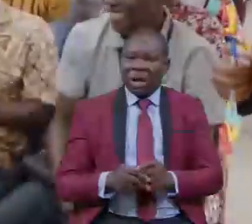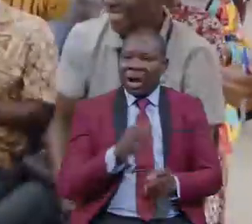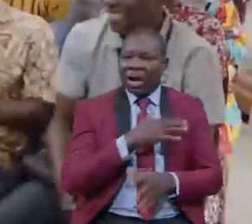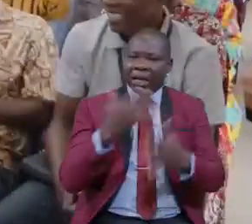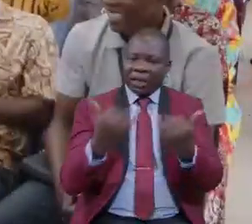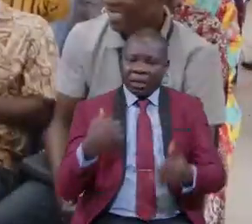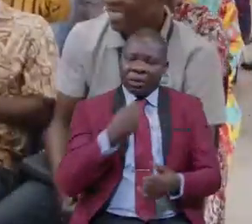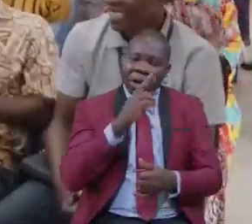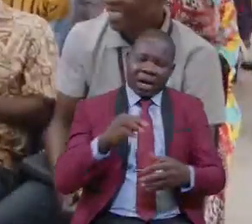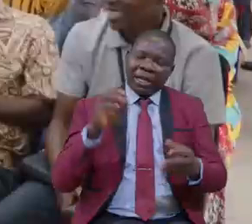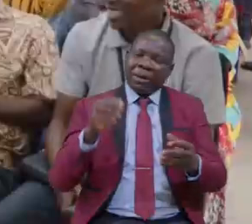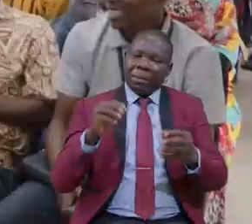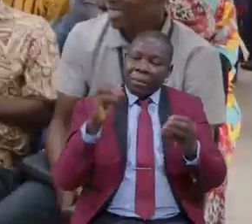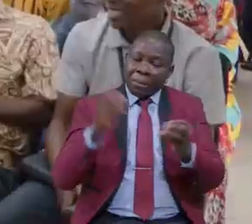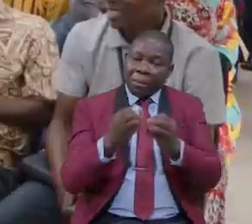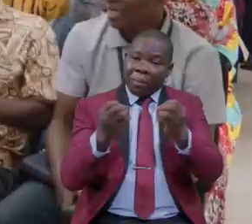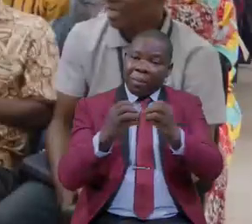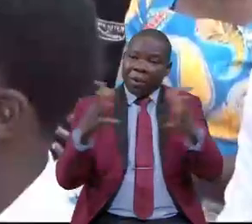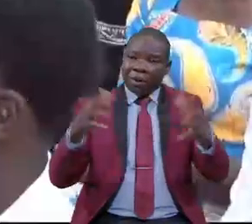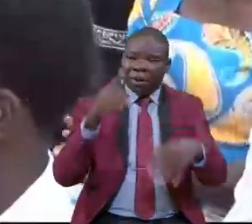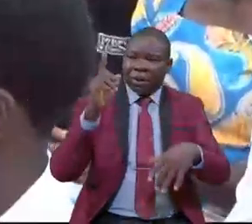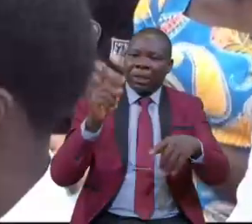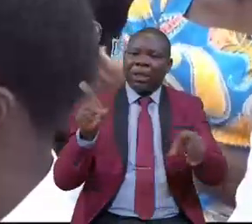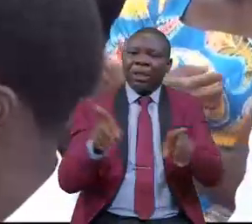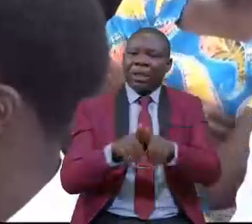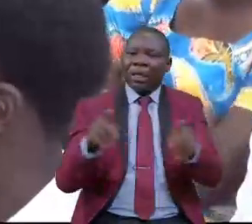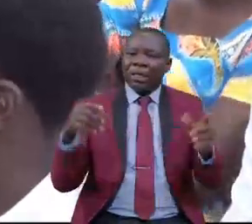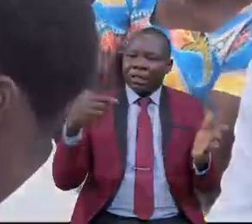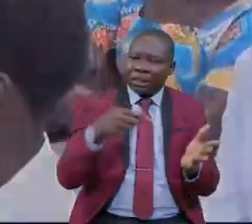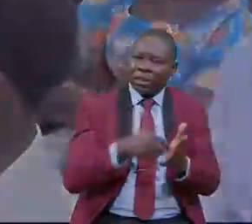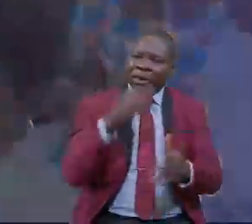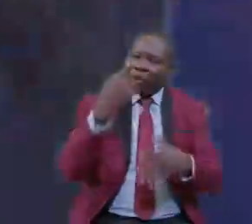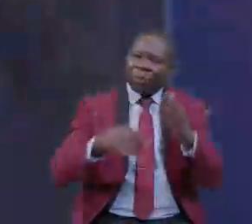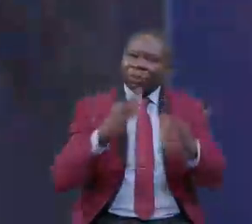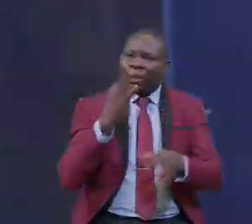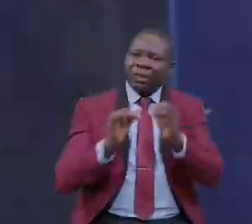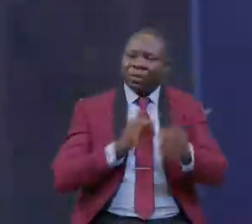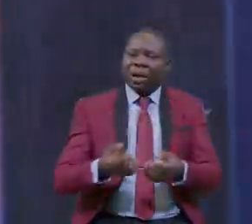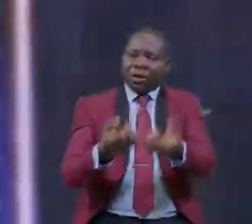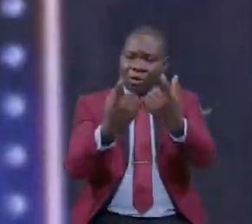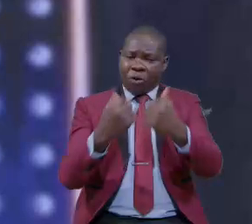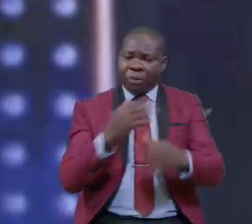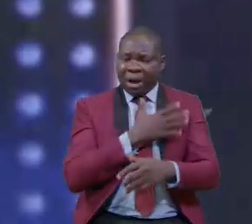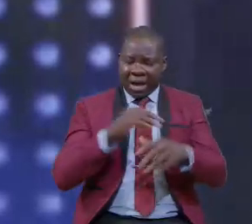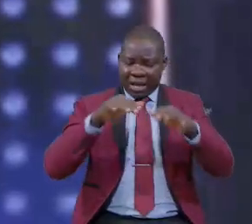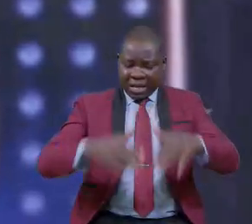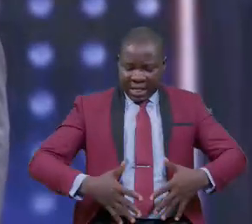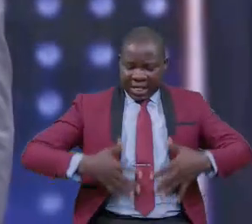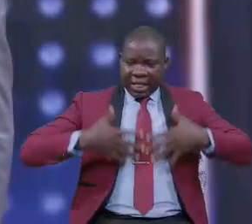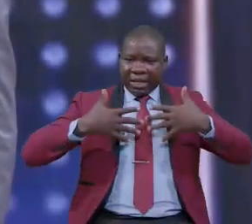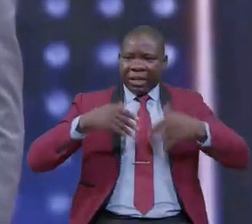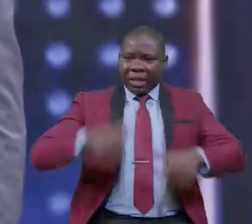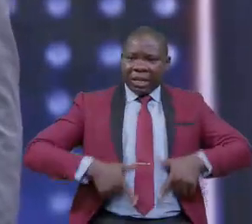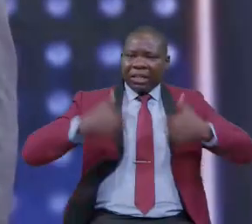And then I have more than 120, and we say we're going to be like the